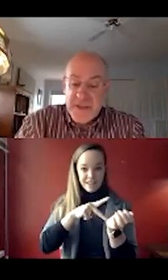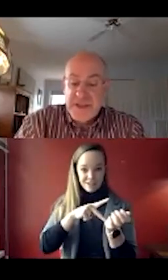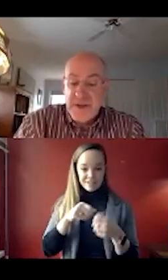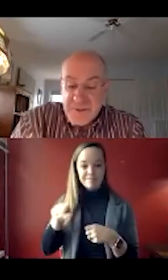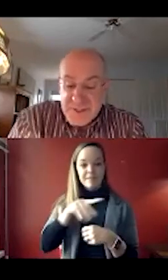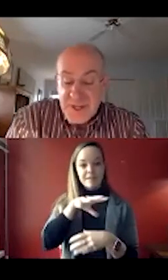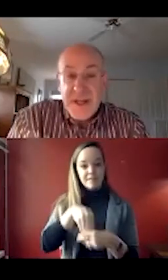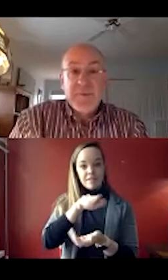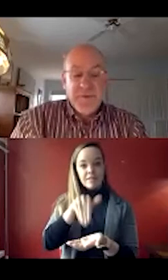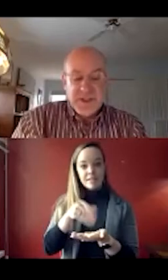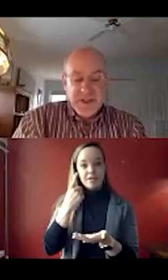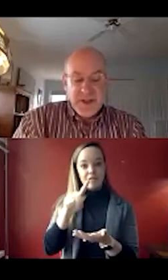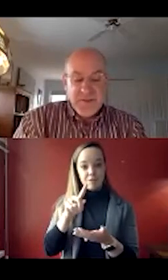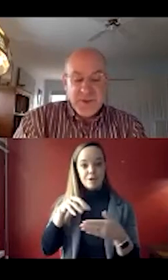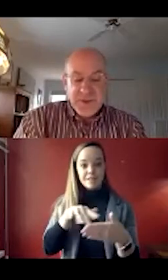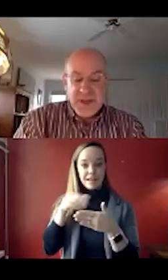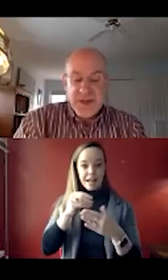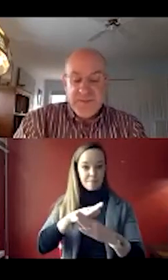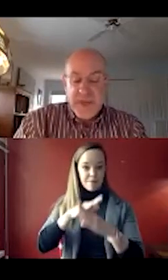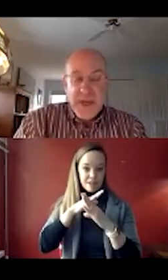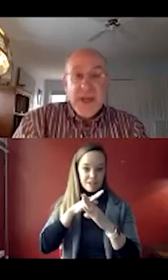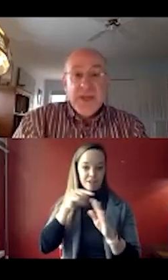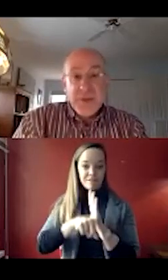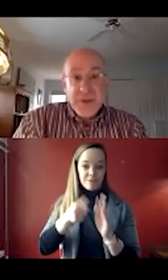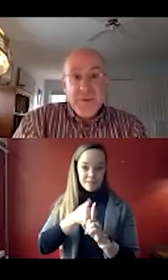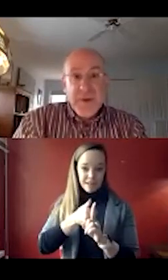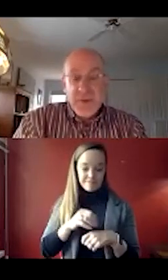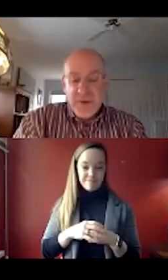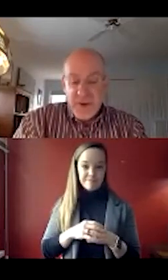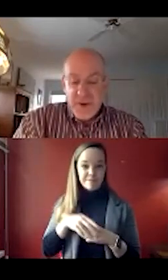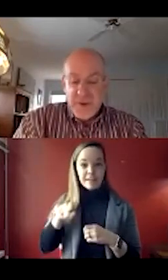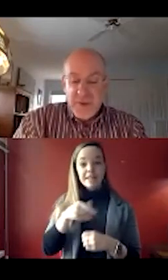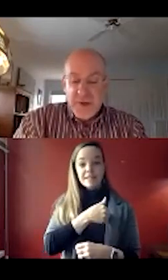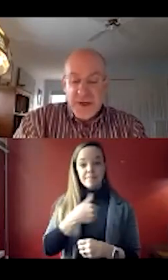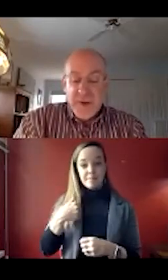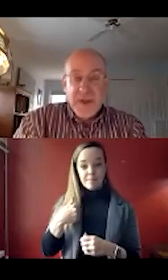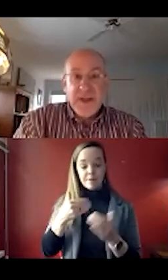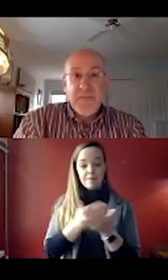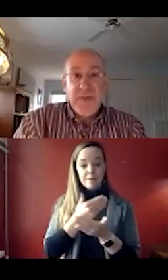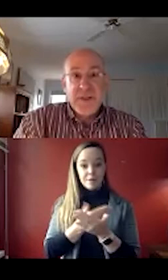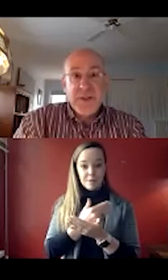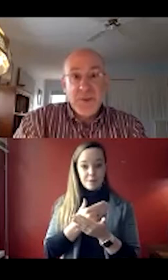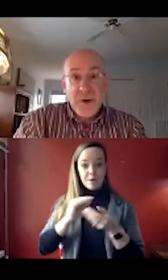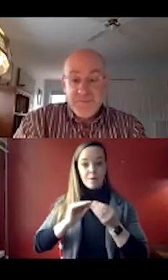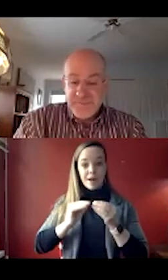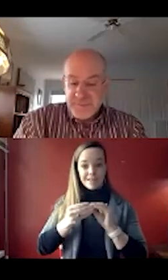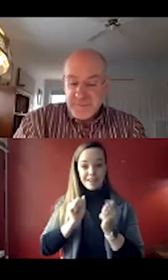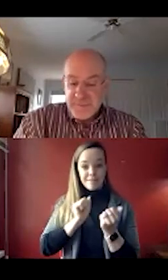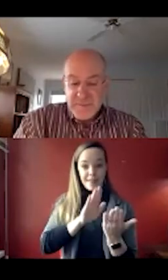with the Center for Study and Prevention of Suicide. He's also a member of our new Quantitative Methods